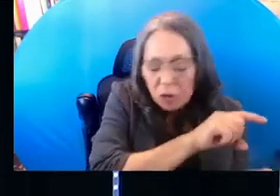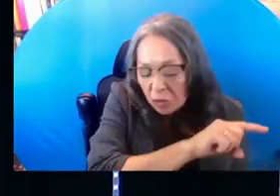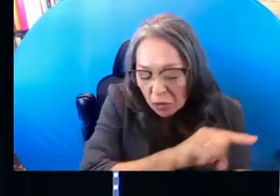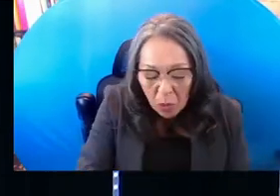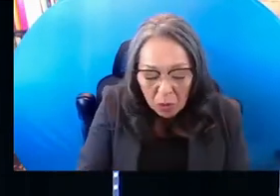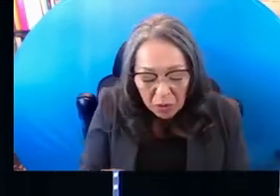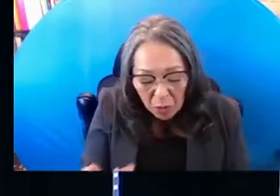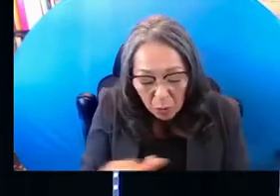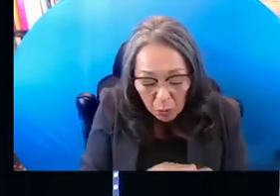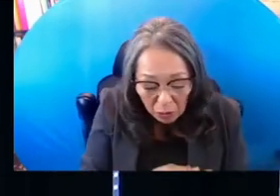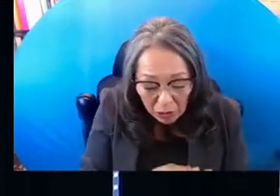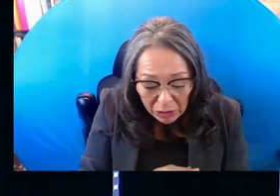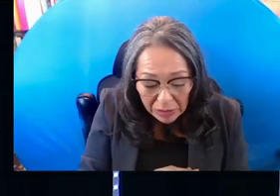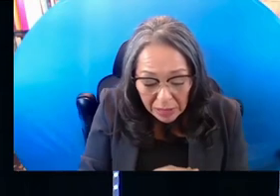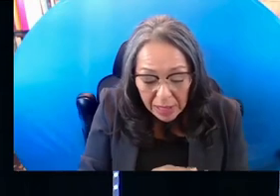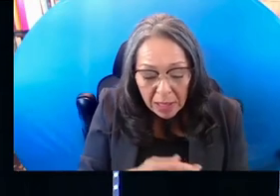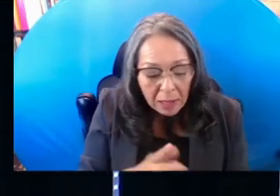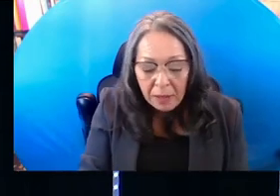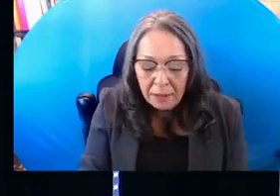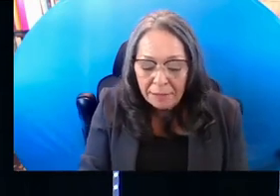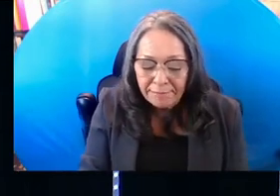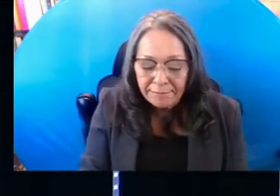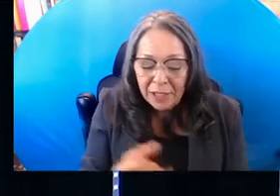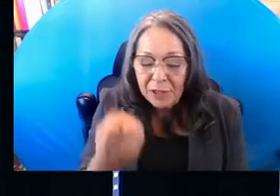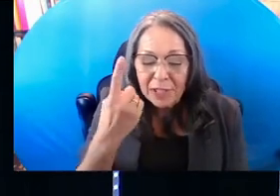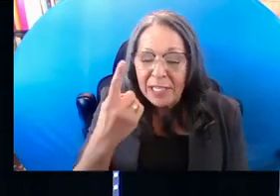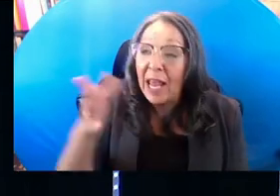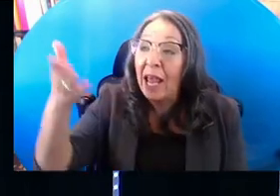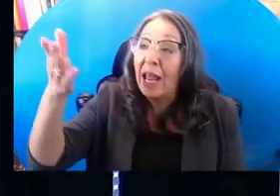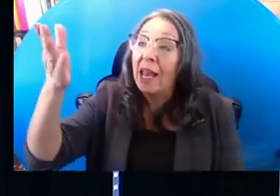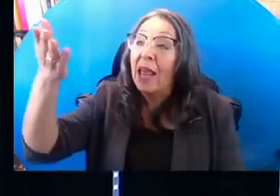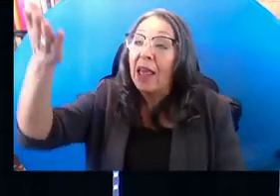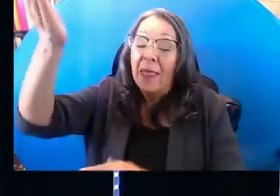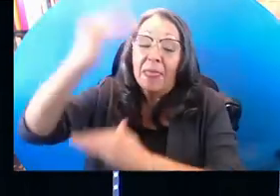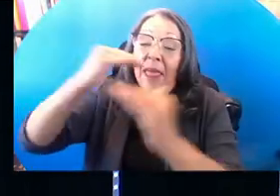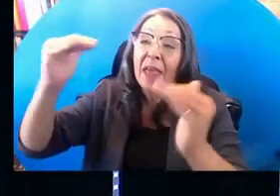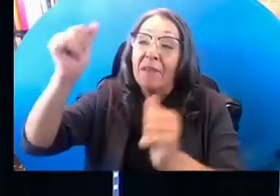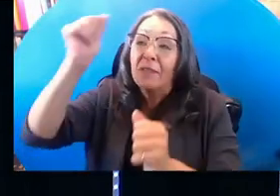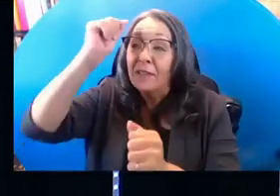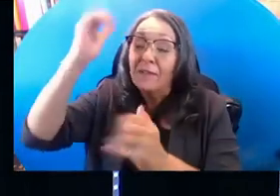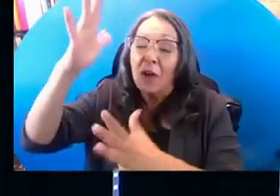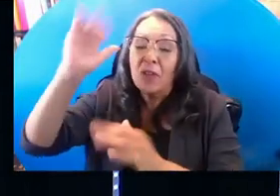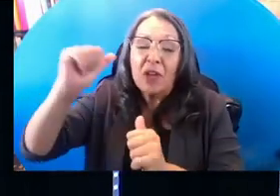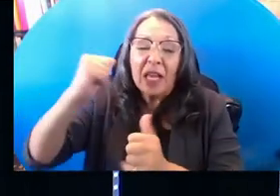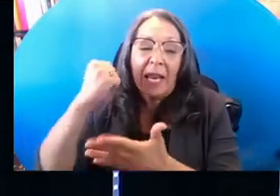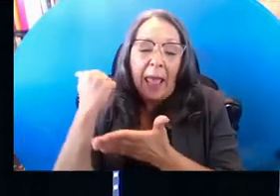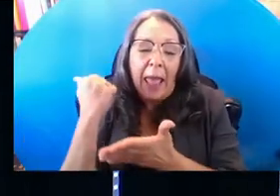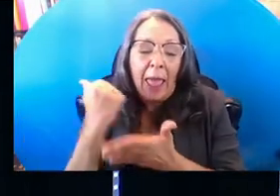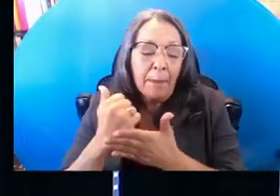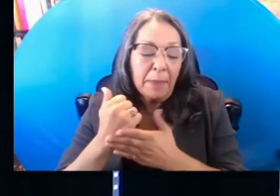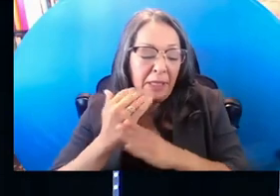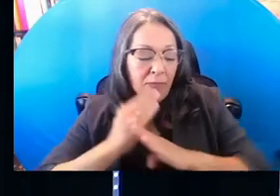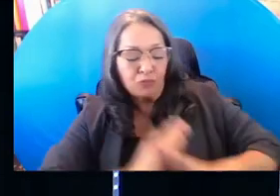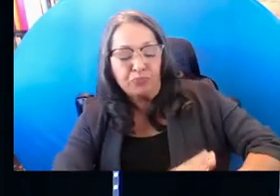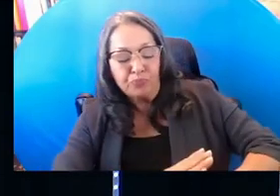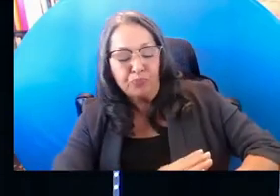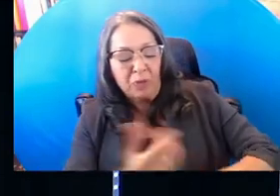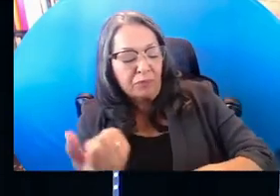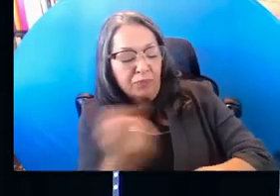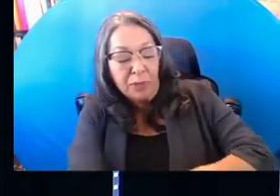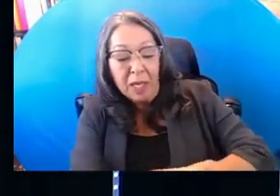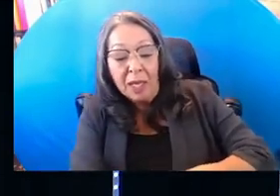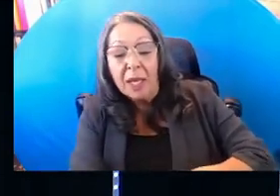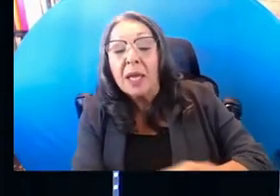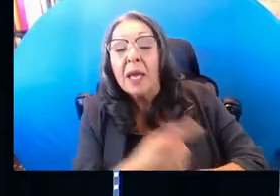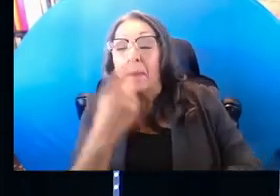But again, the good news is it is nothing that our Heavenly Father can't help us stand up against. It is nothing that we can't overcome, nothing that we can't bear, because